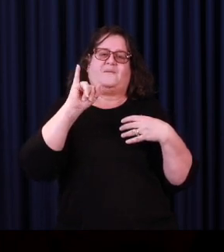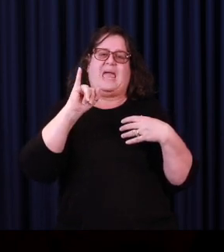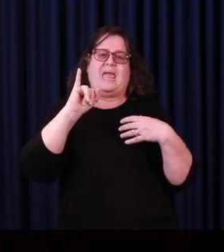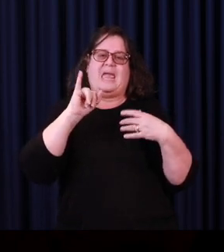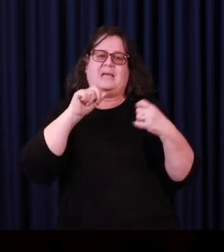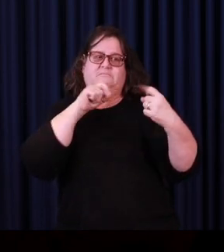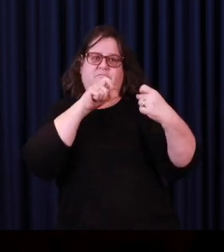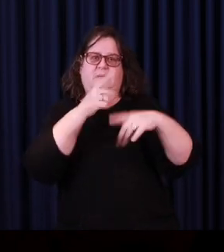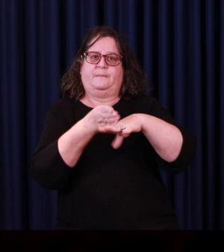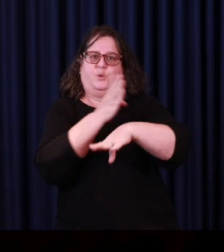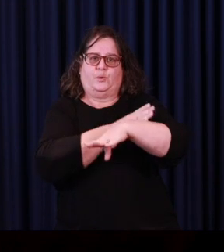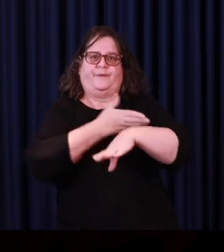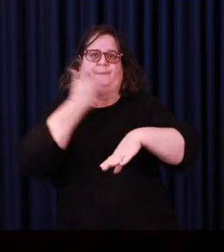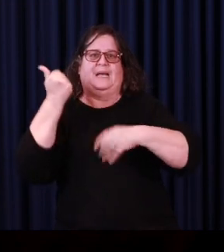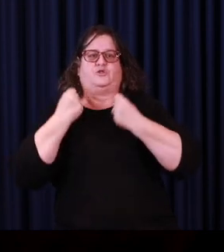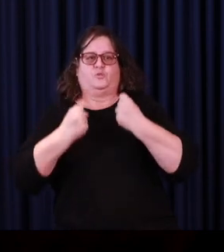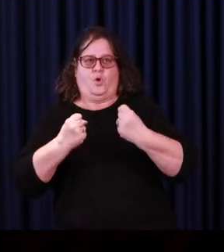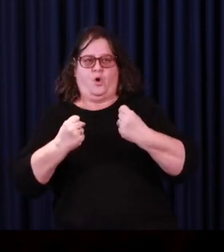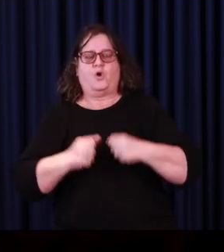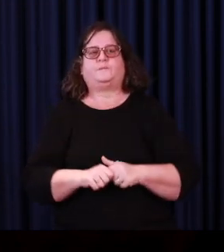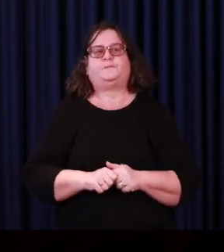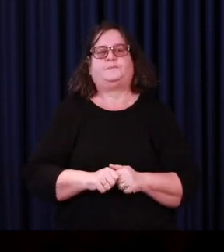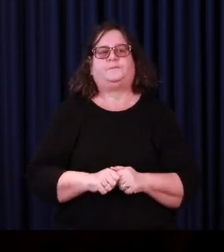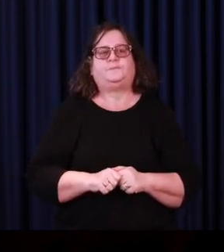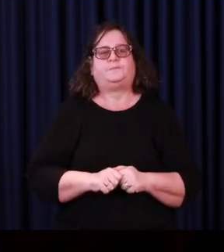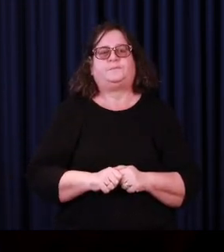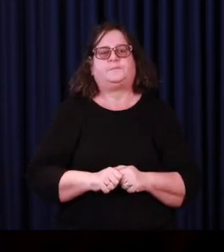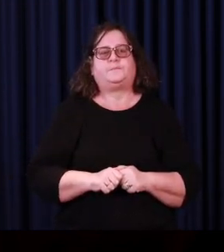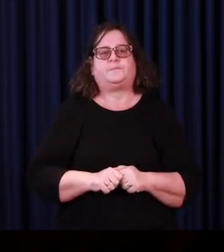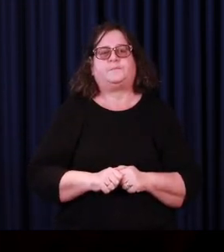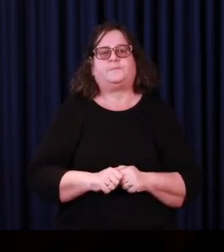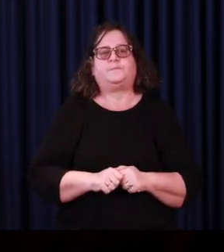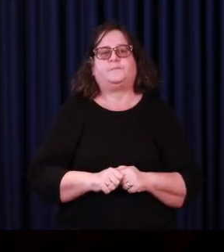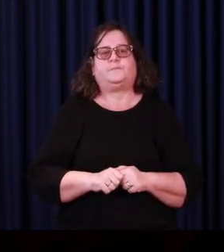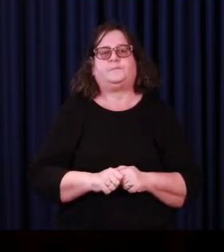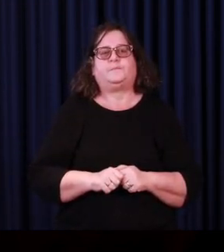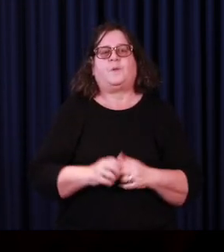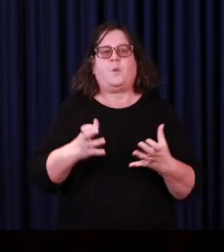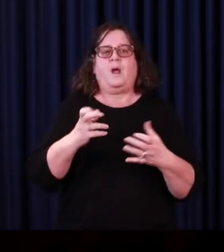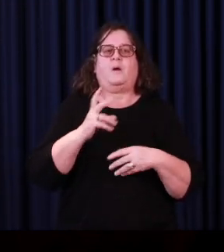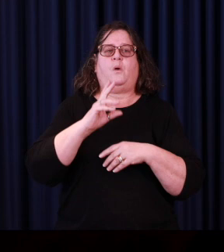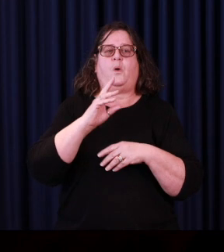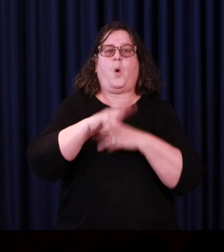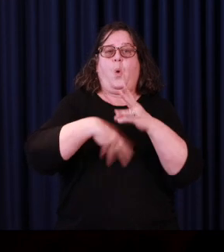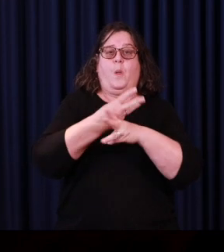continuing to be a global leader on water innovation, better equipment and training for law